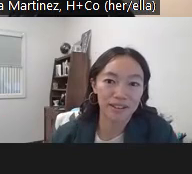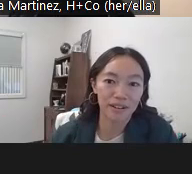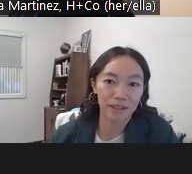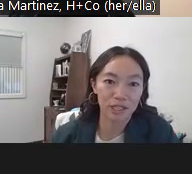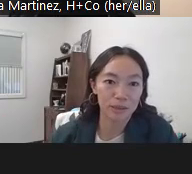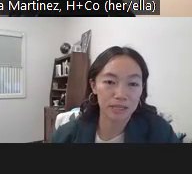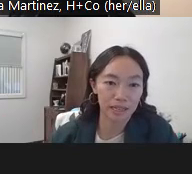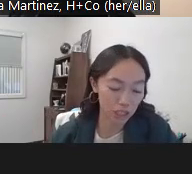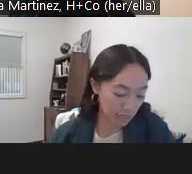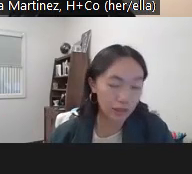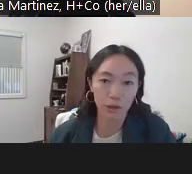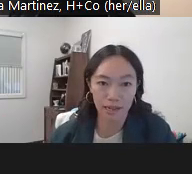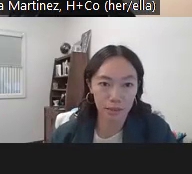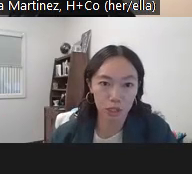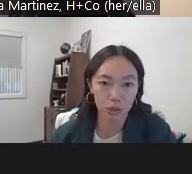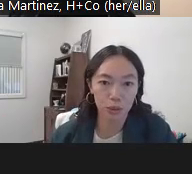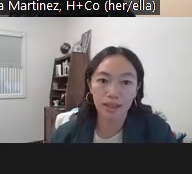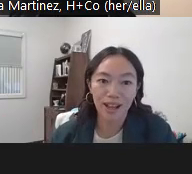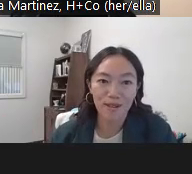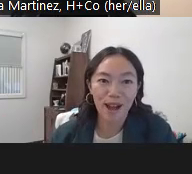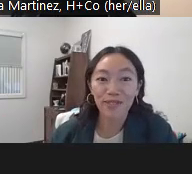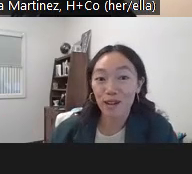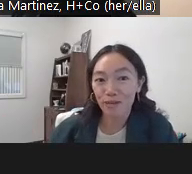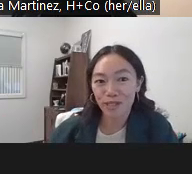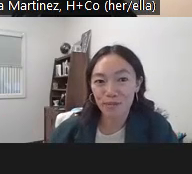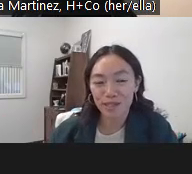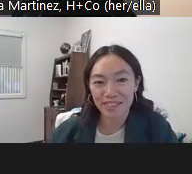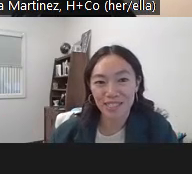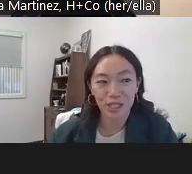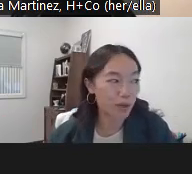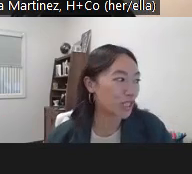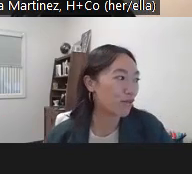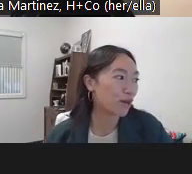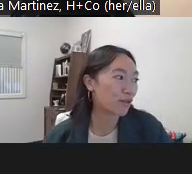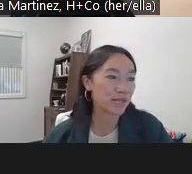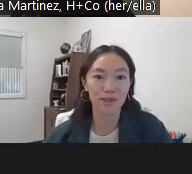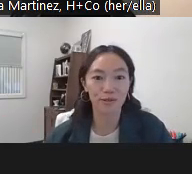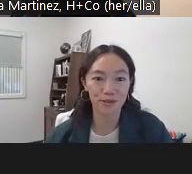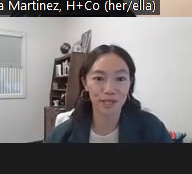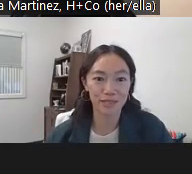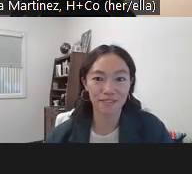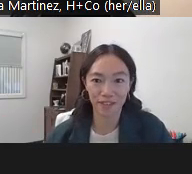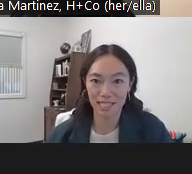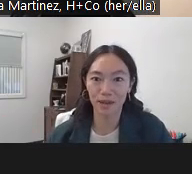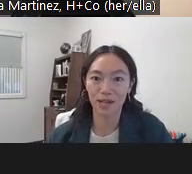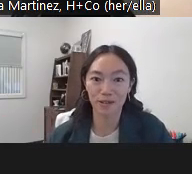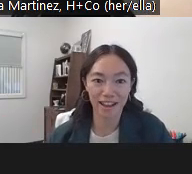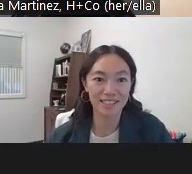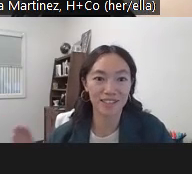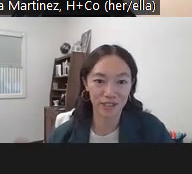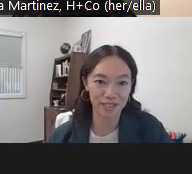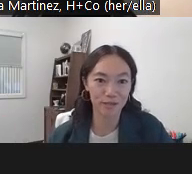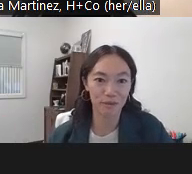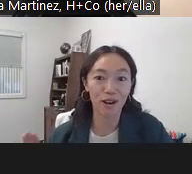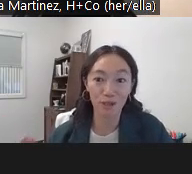so I know that she's she's taking notes, and I am too. I have a couple of responses to your question about replacement of wood burning devices, but I know